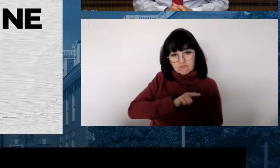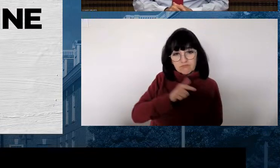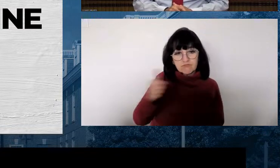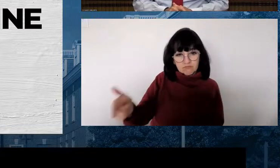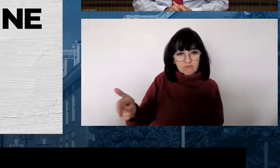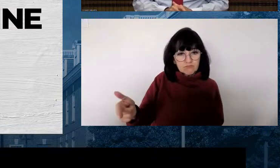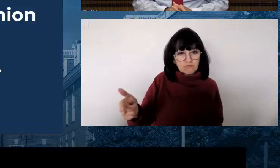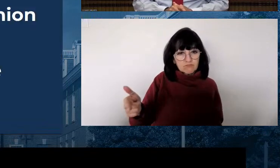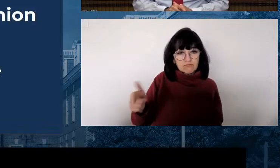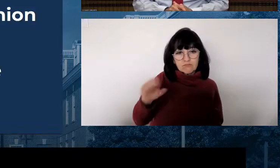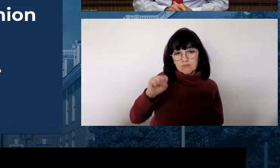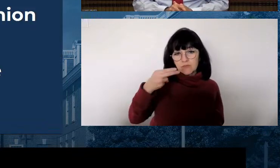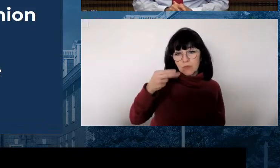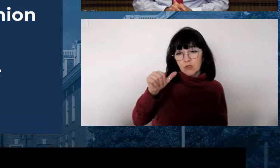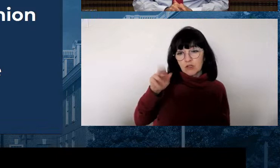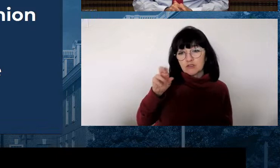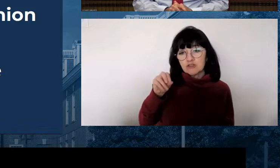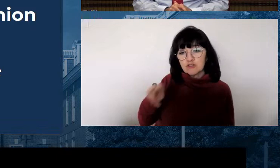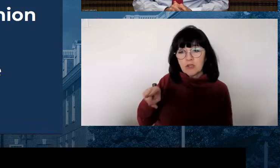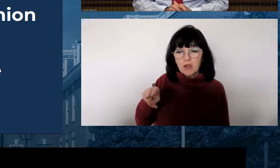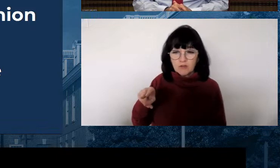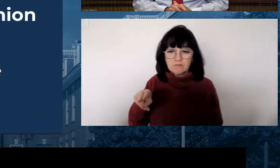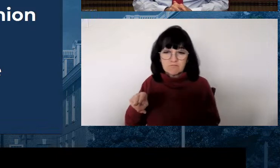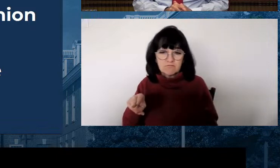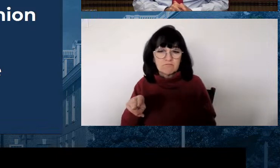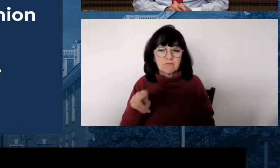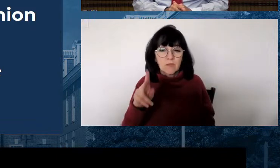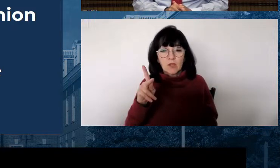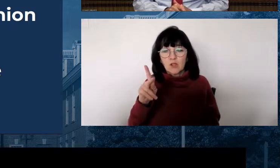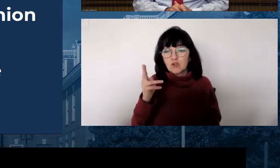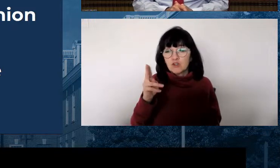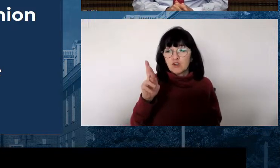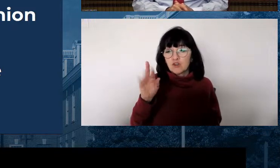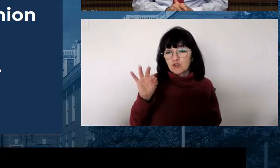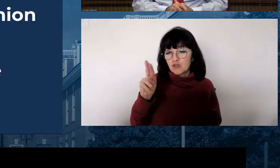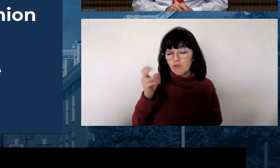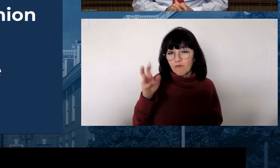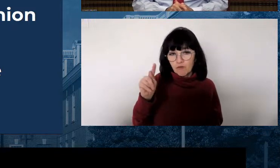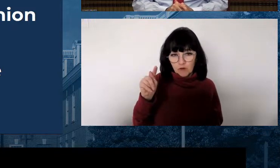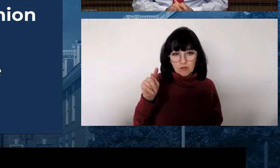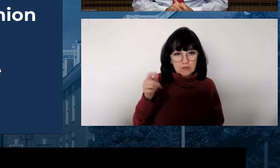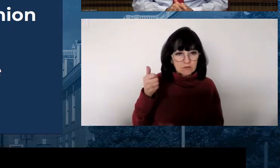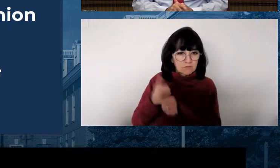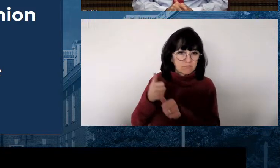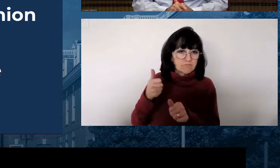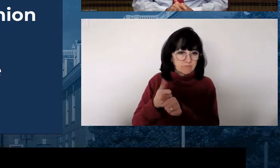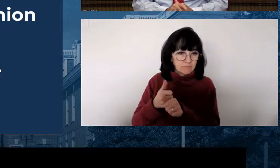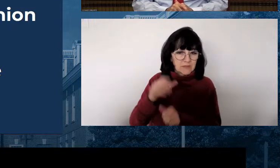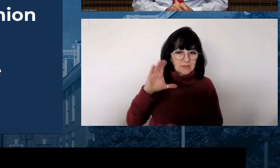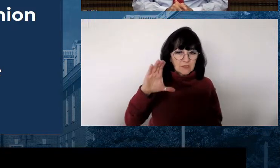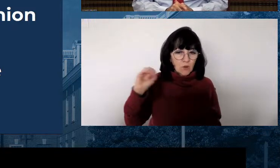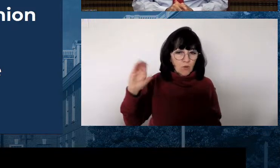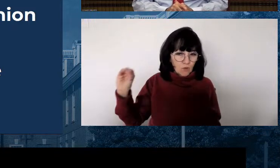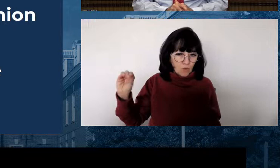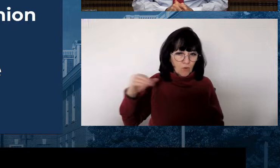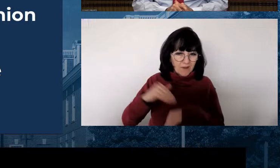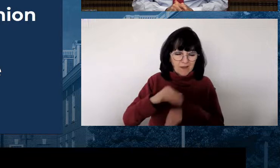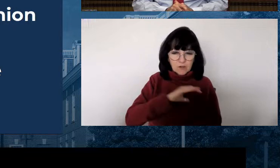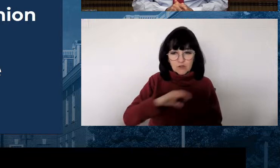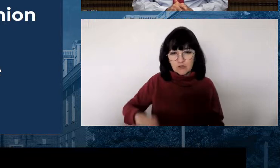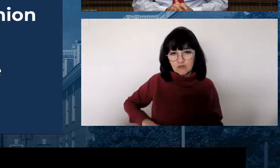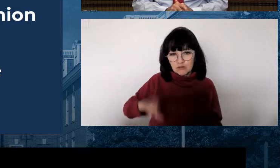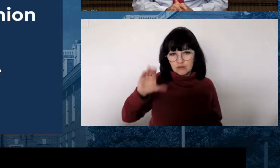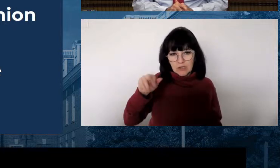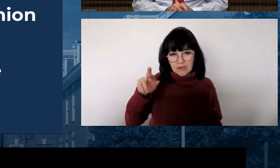floor over to Sharon Kervorst and Dr. David Tam. Sharon, as I said, is the Chief Operating Officer at Christiana Care,